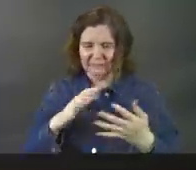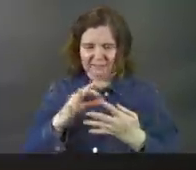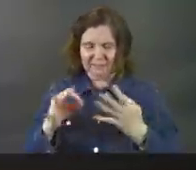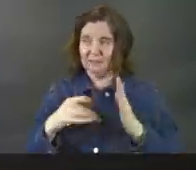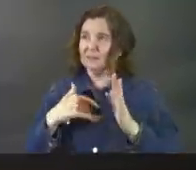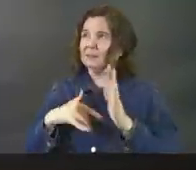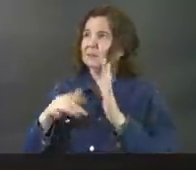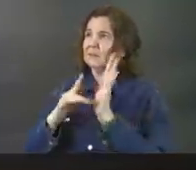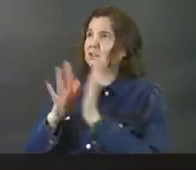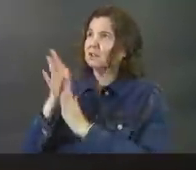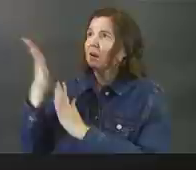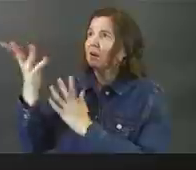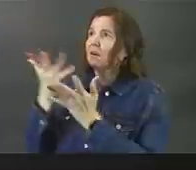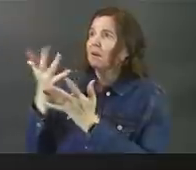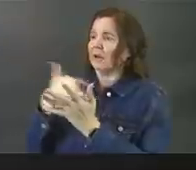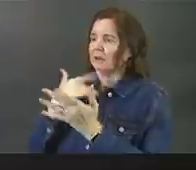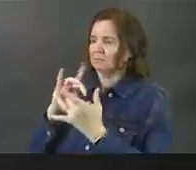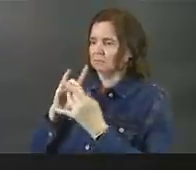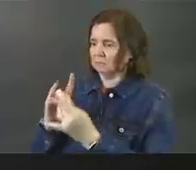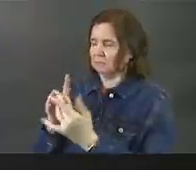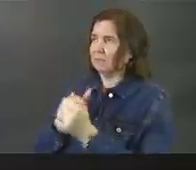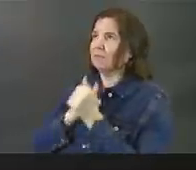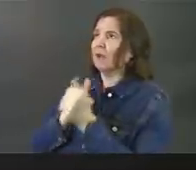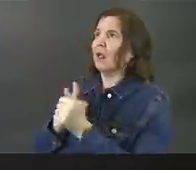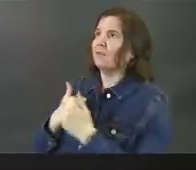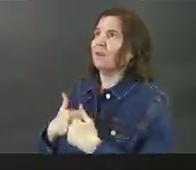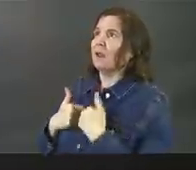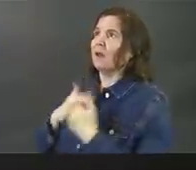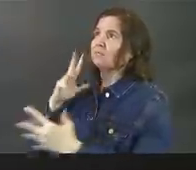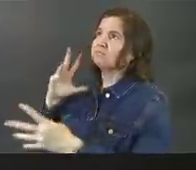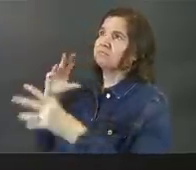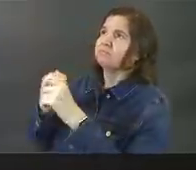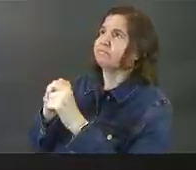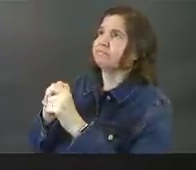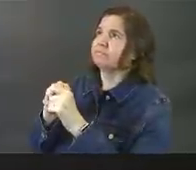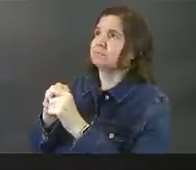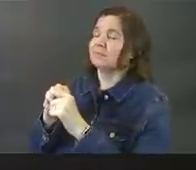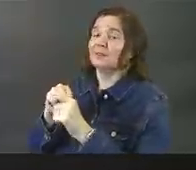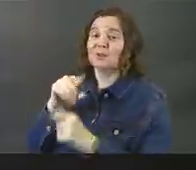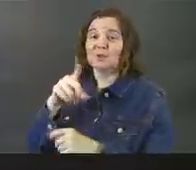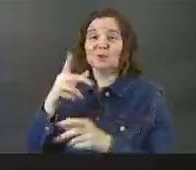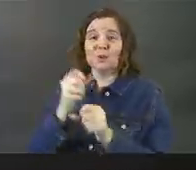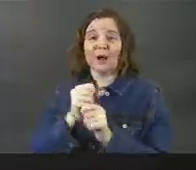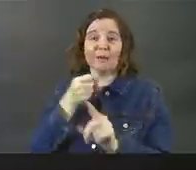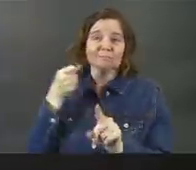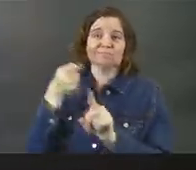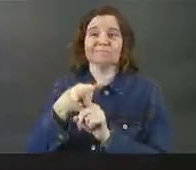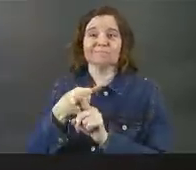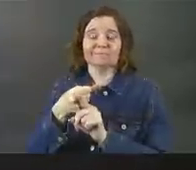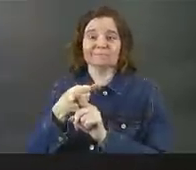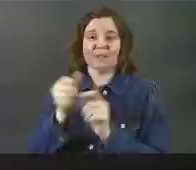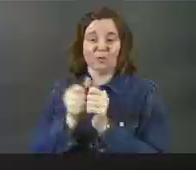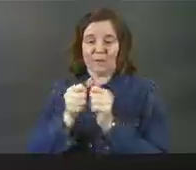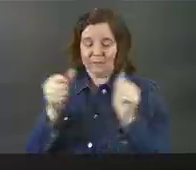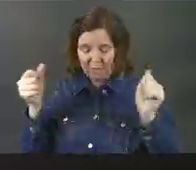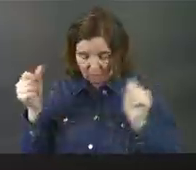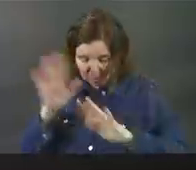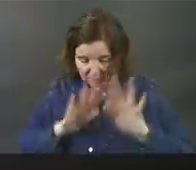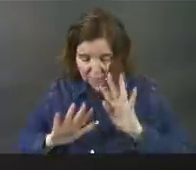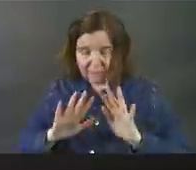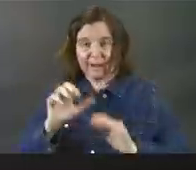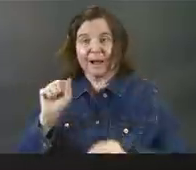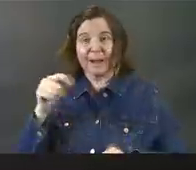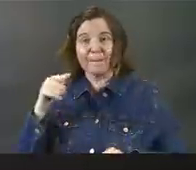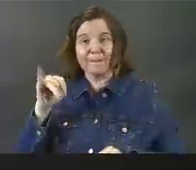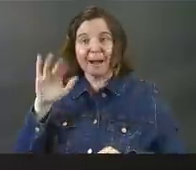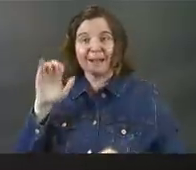choose Jesus and I need to go after life and life abundant. And so you got apocalypsed and then got saved. Right, God revealed